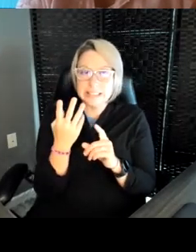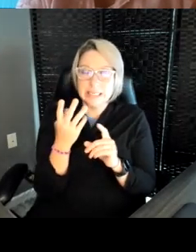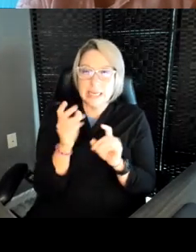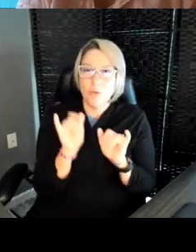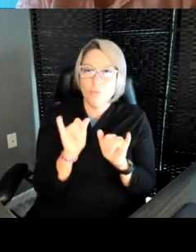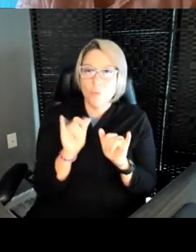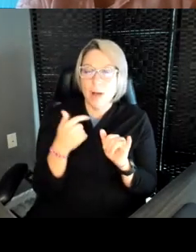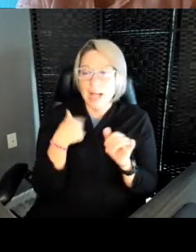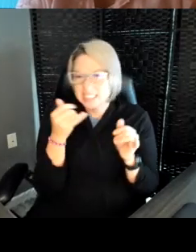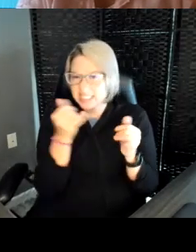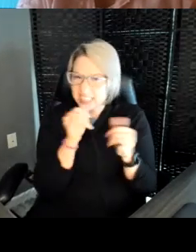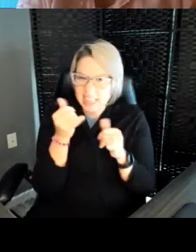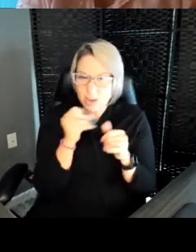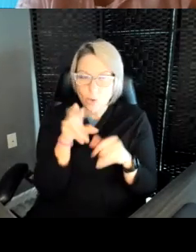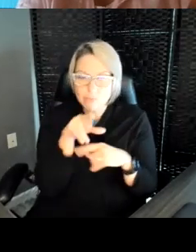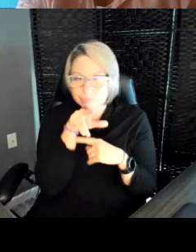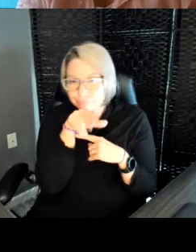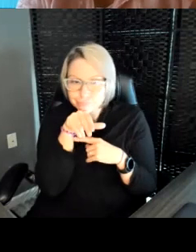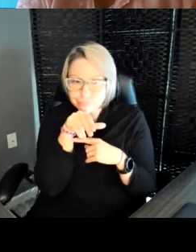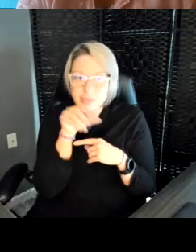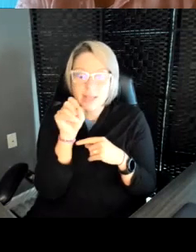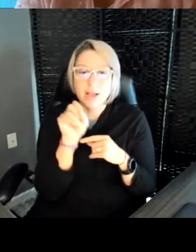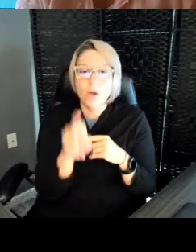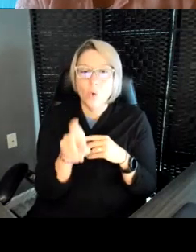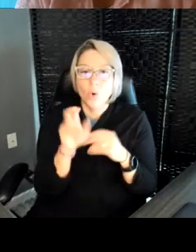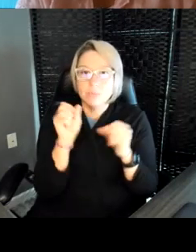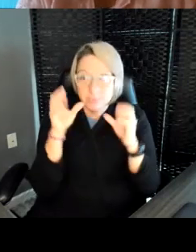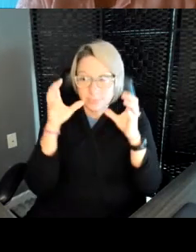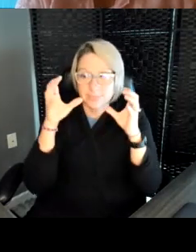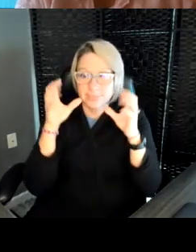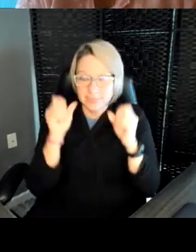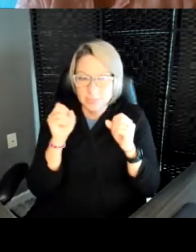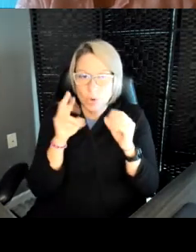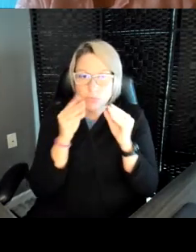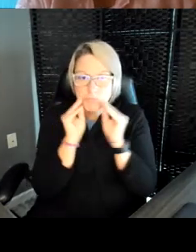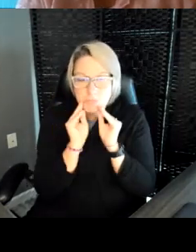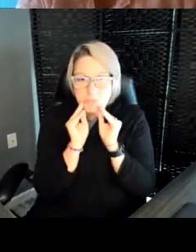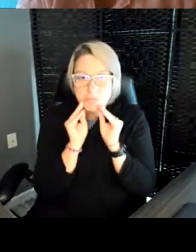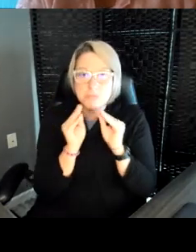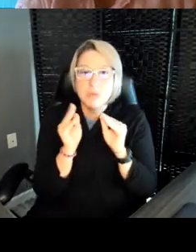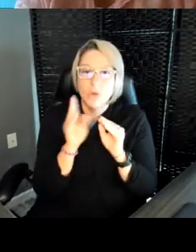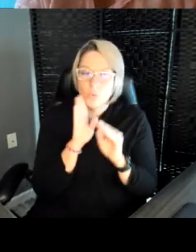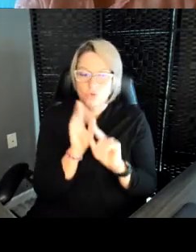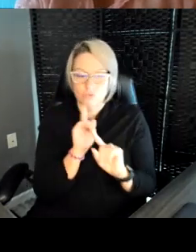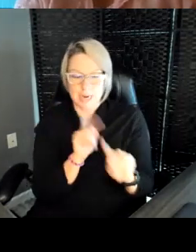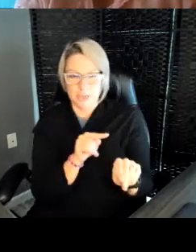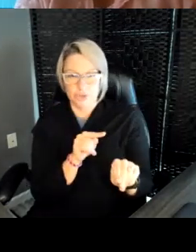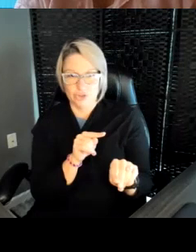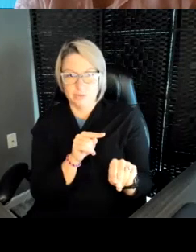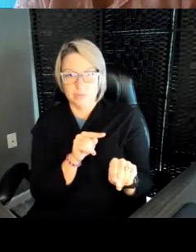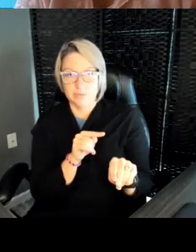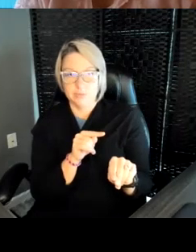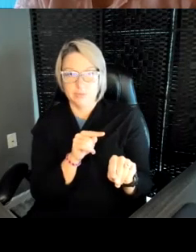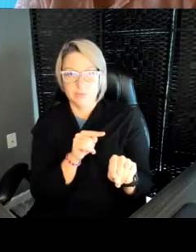silly face, if I stick my tongue out, if I make my eyes big, if I frown, there's going to be a reaction. You don't